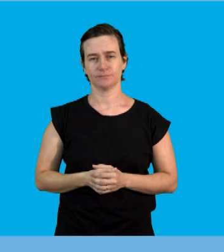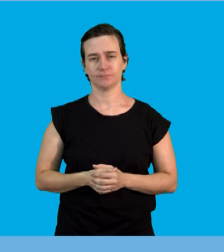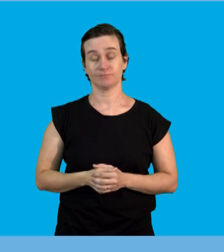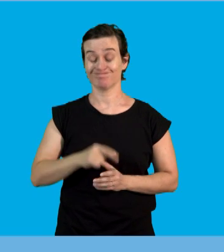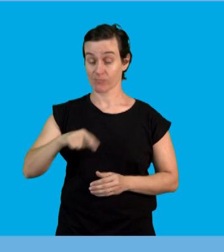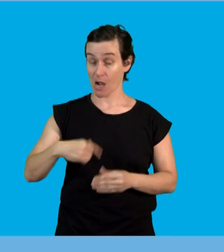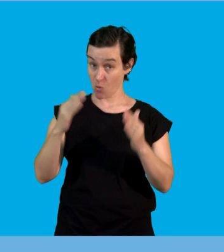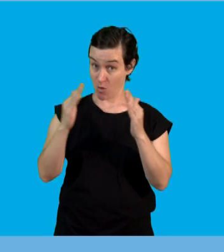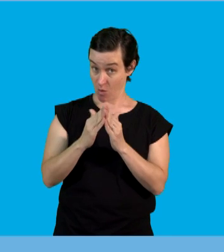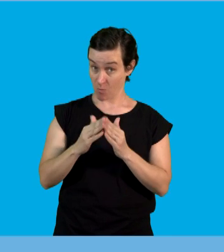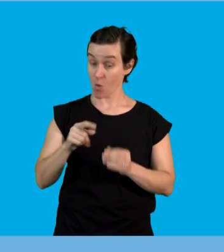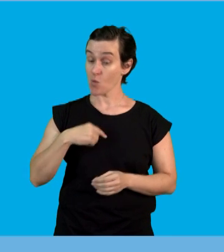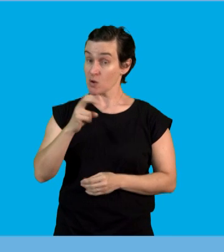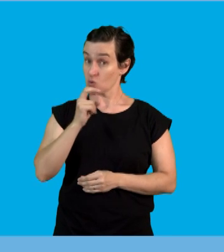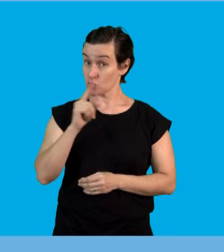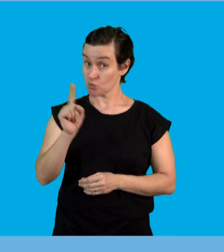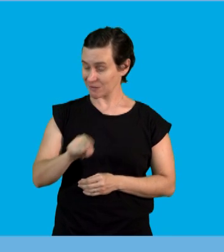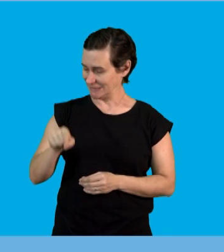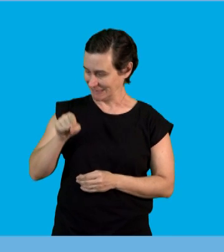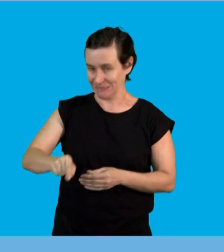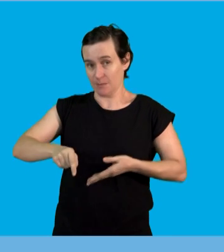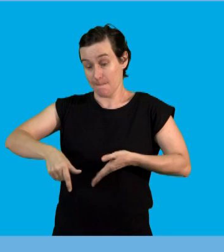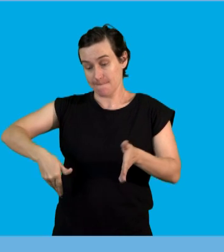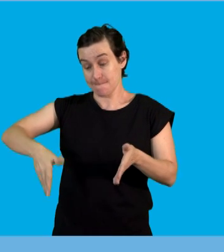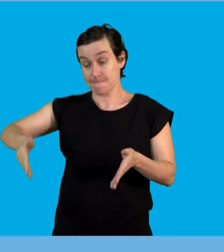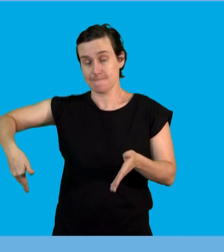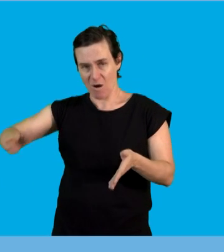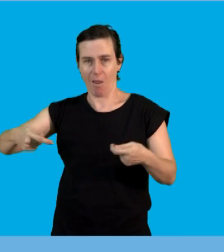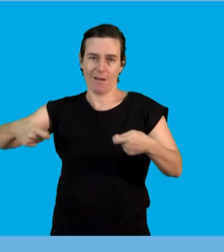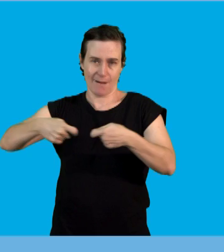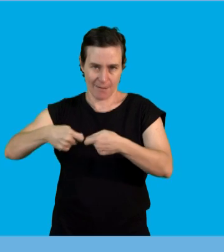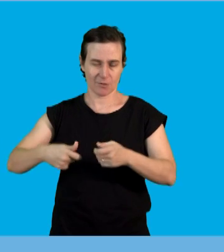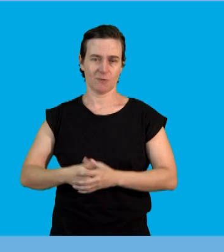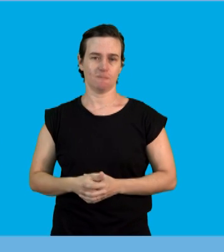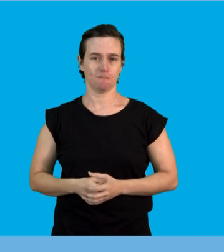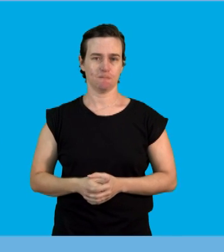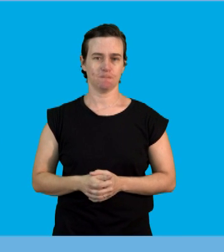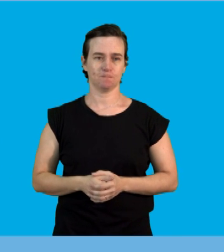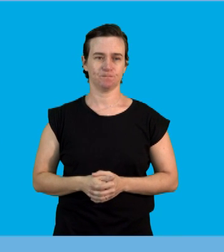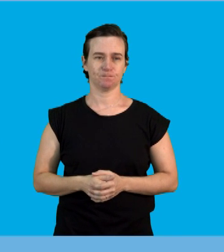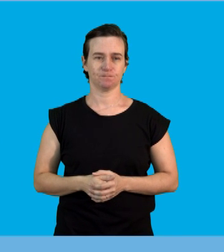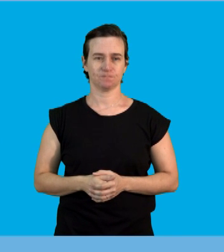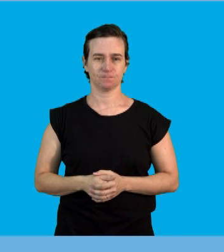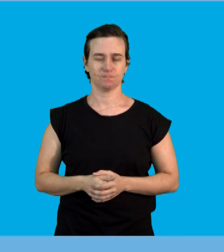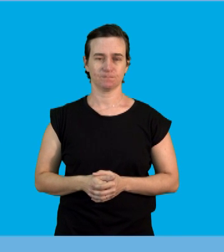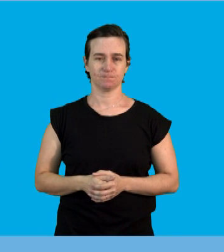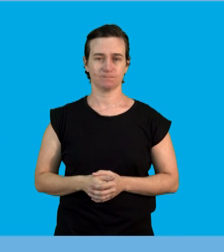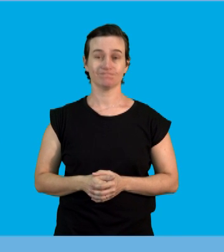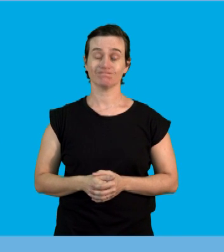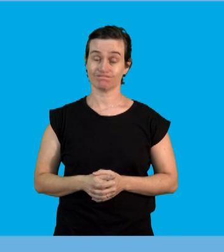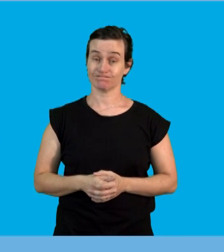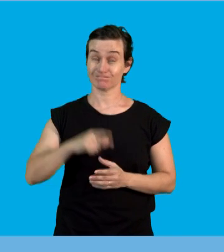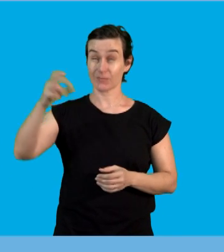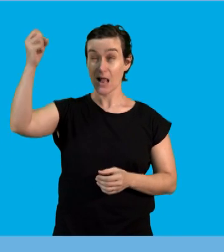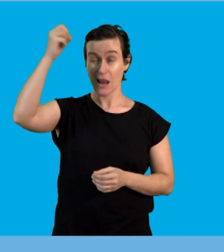in our homes, we are using this type of connection, a parallel connection. Right. The lighting system